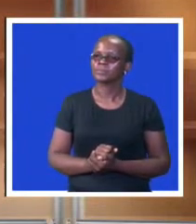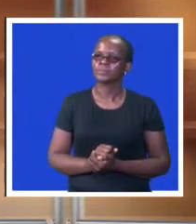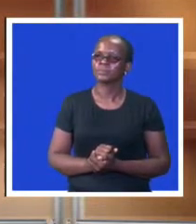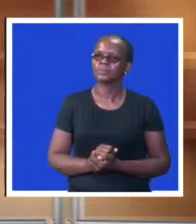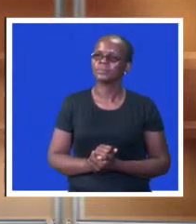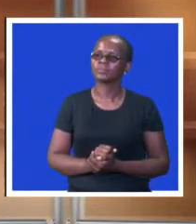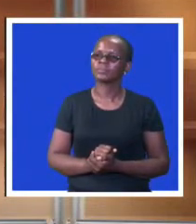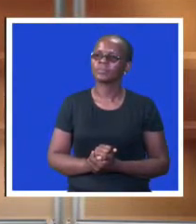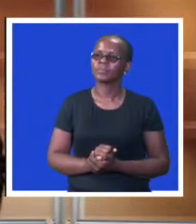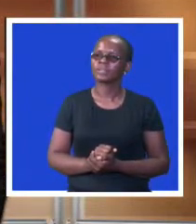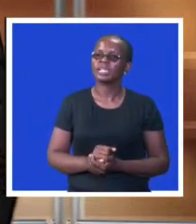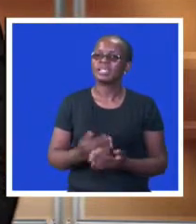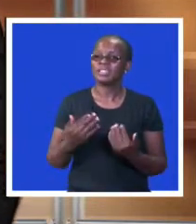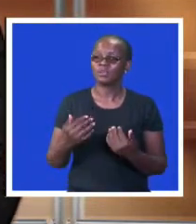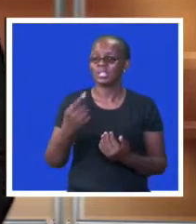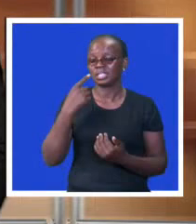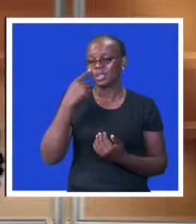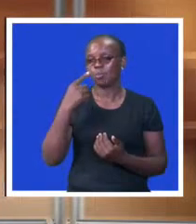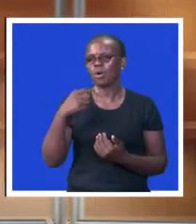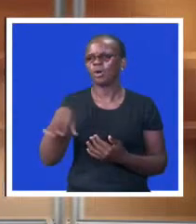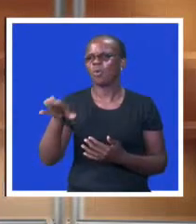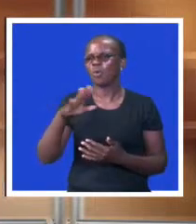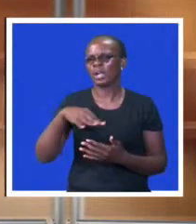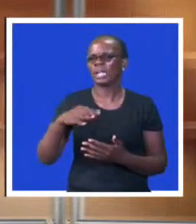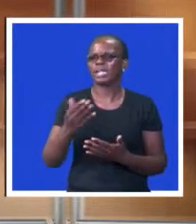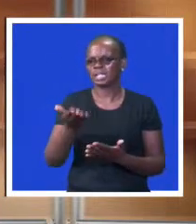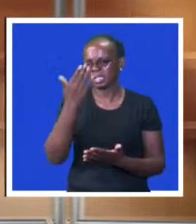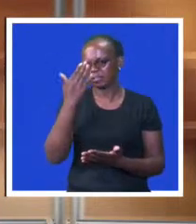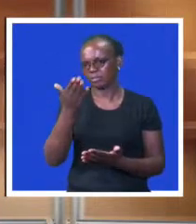In our evaluation, we have